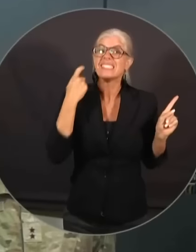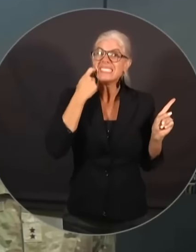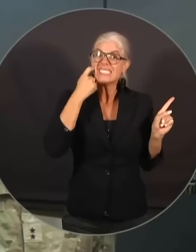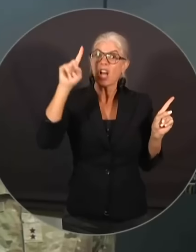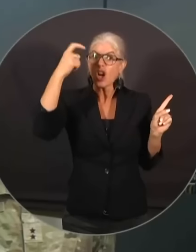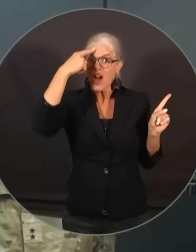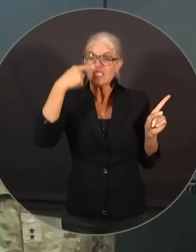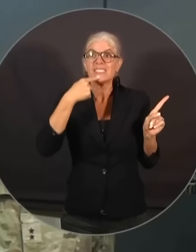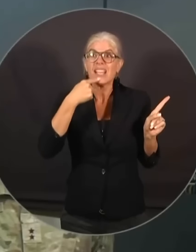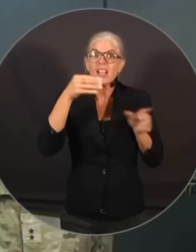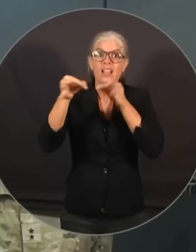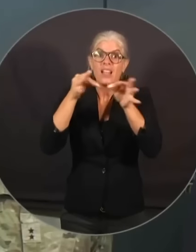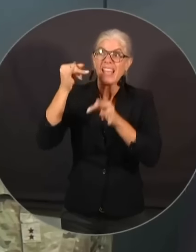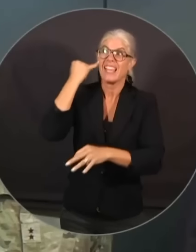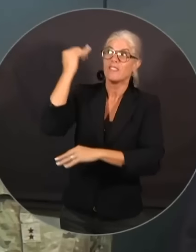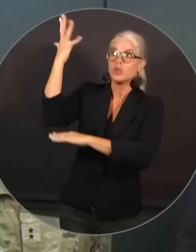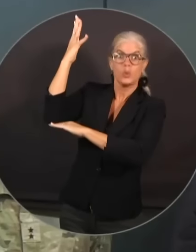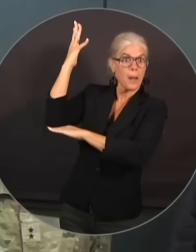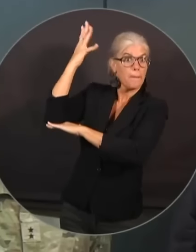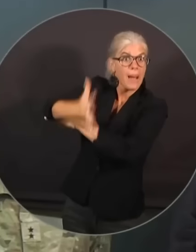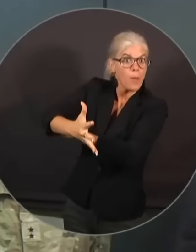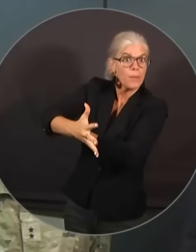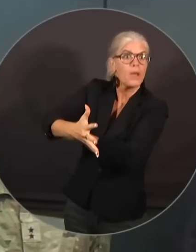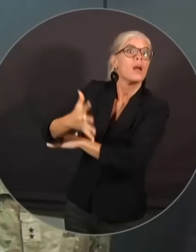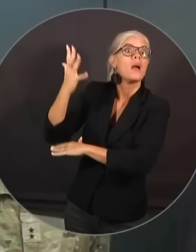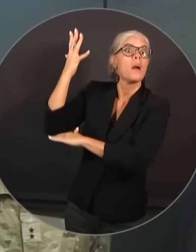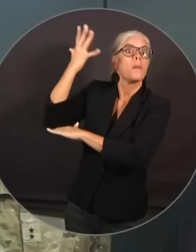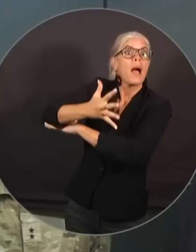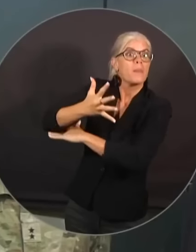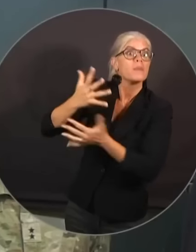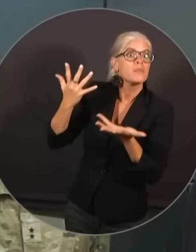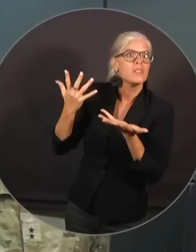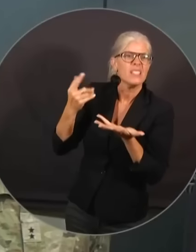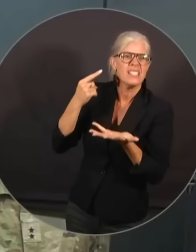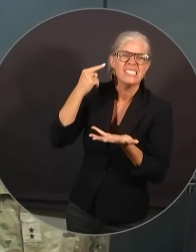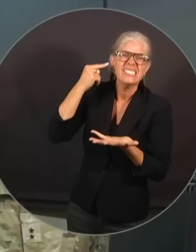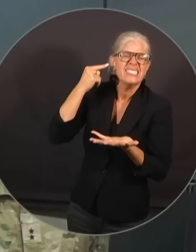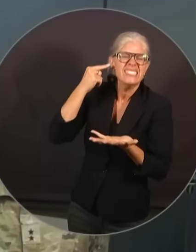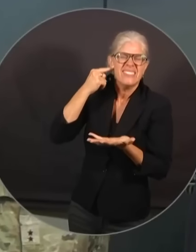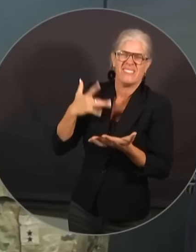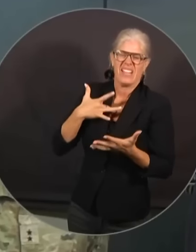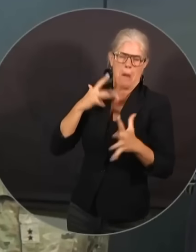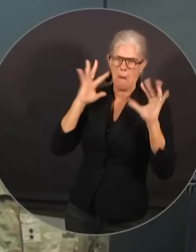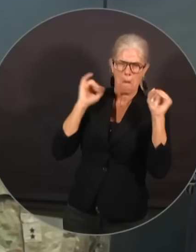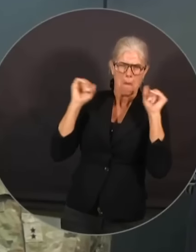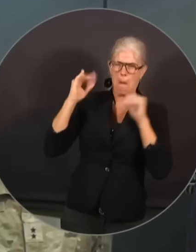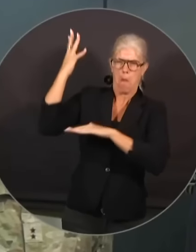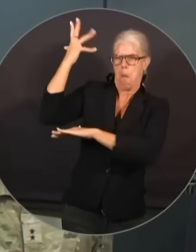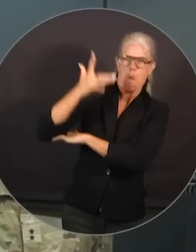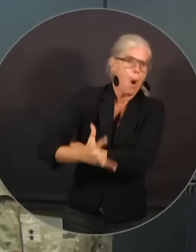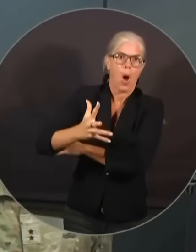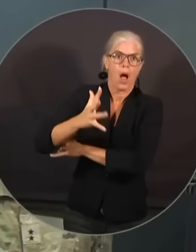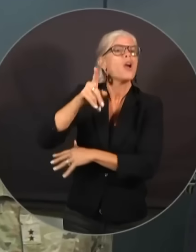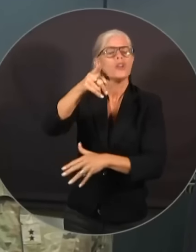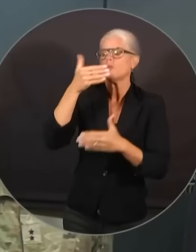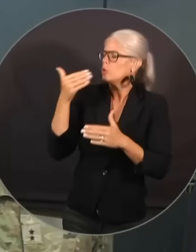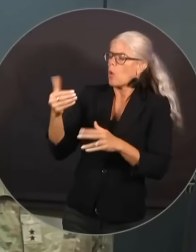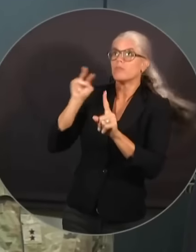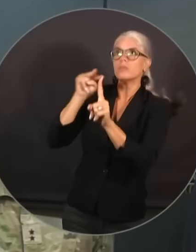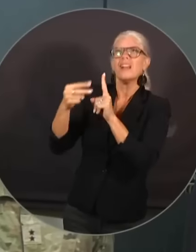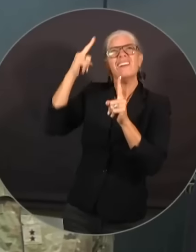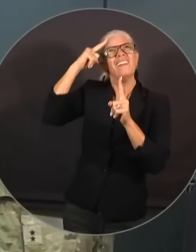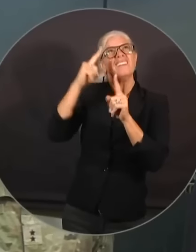it's probably it's treat it like a tornado. You're in imminent danger of potentially a tree falling